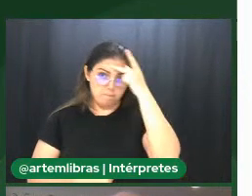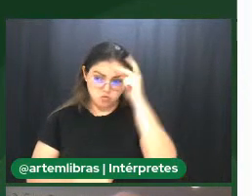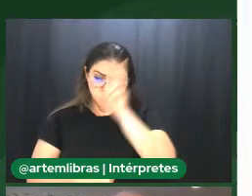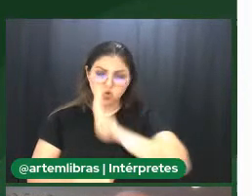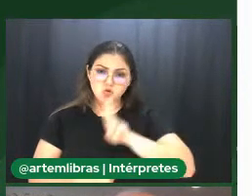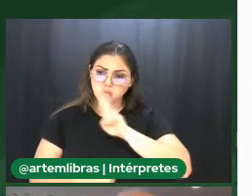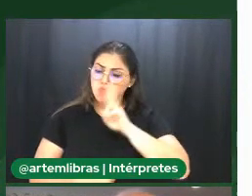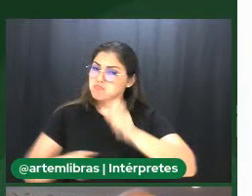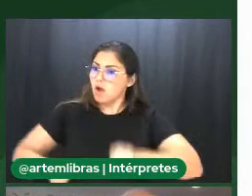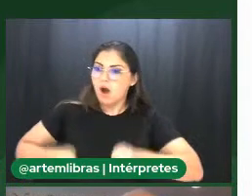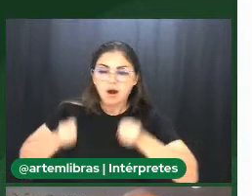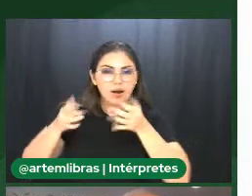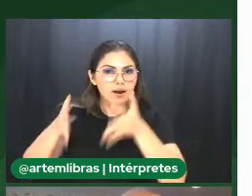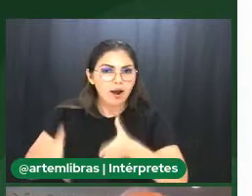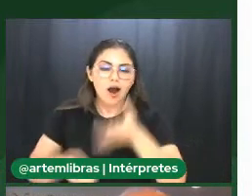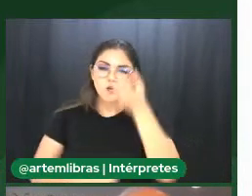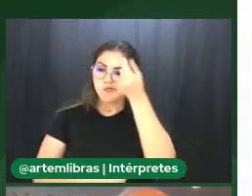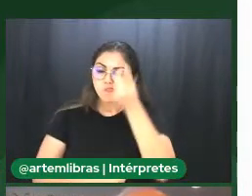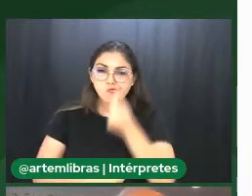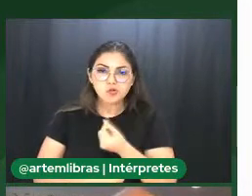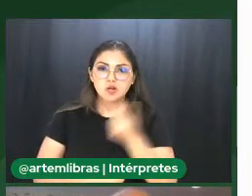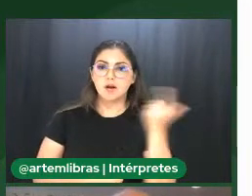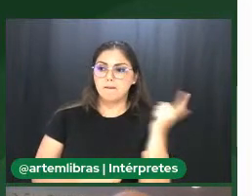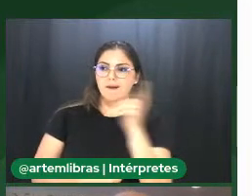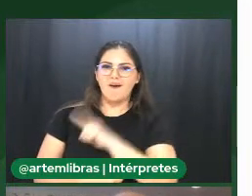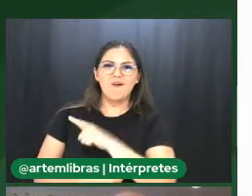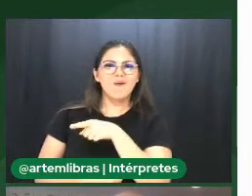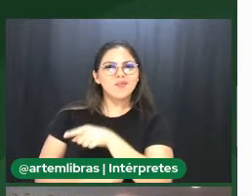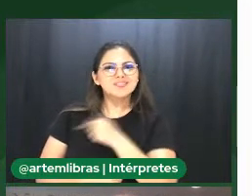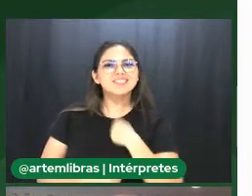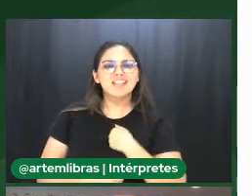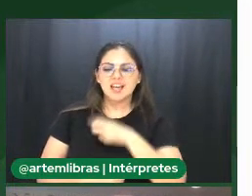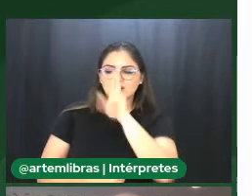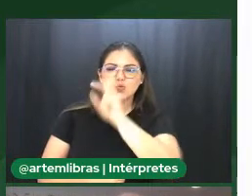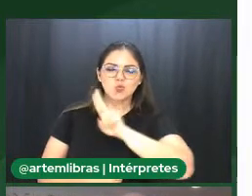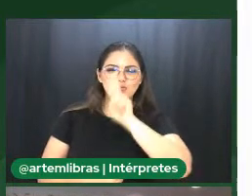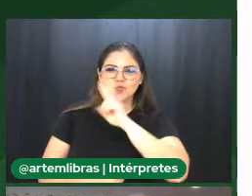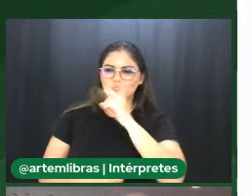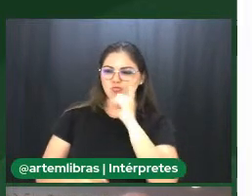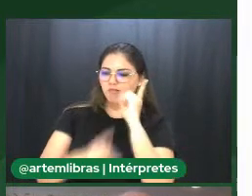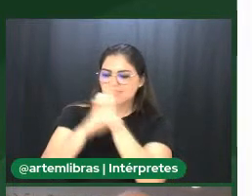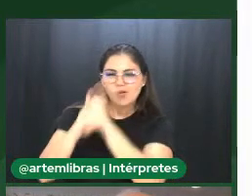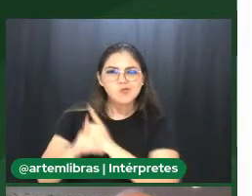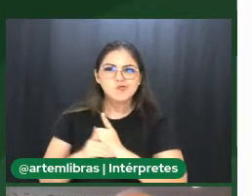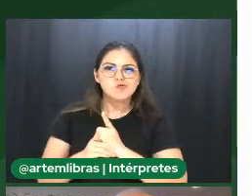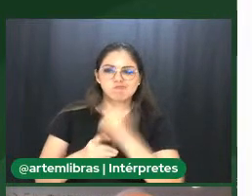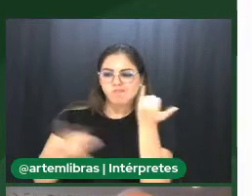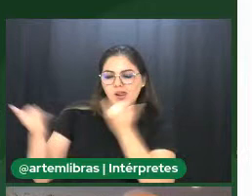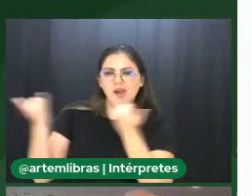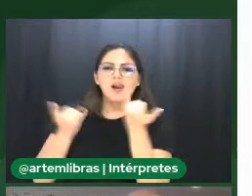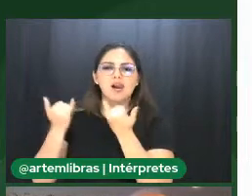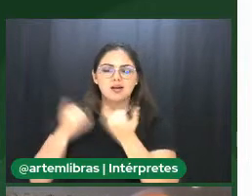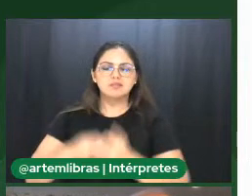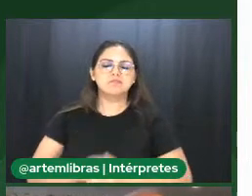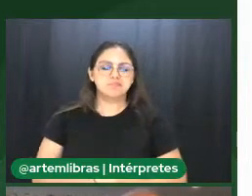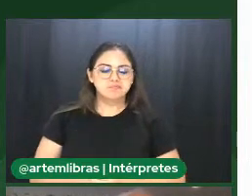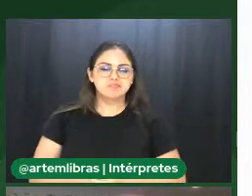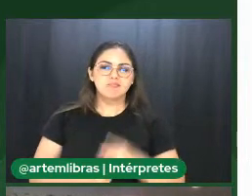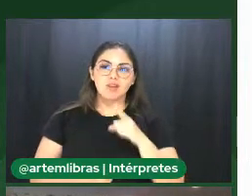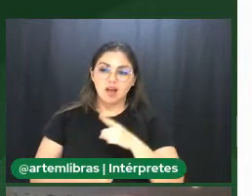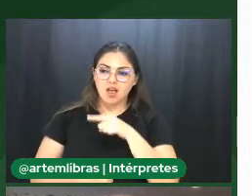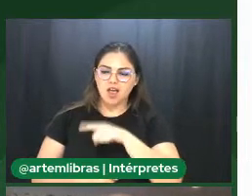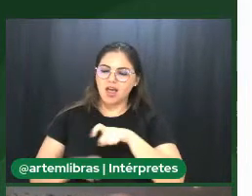benefit of excellence in super tool design. And I think we'll see more such super tools. We're